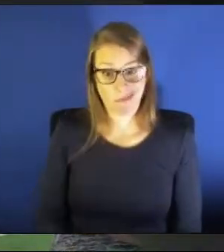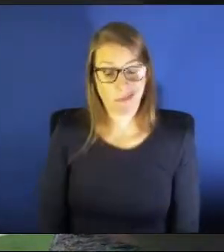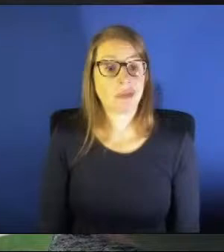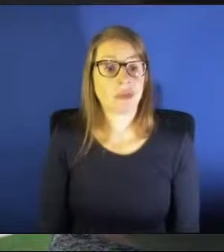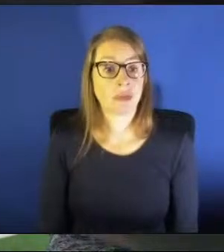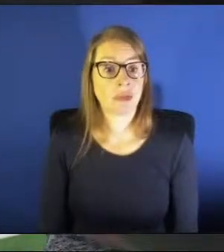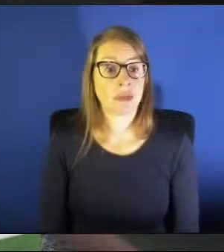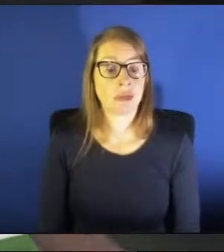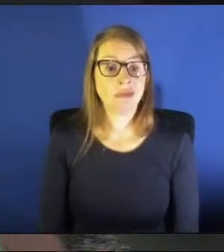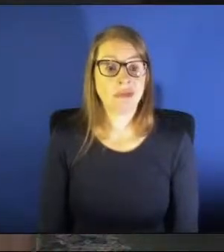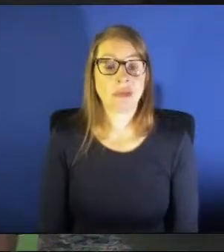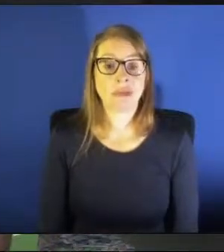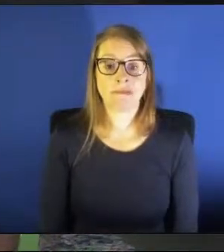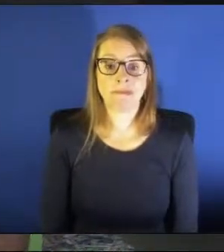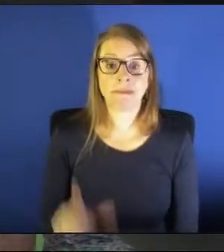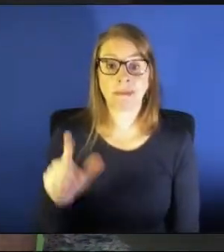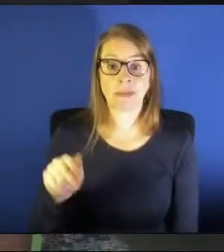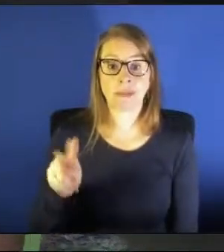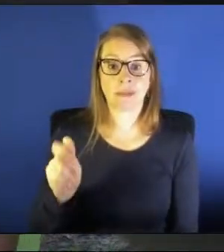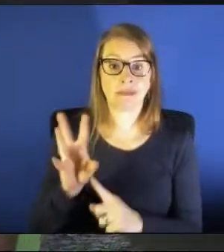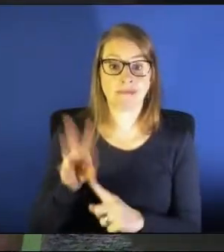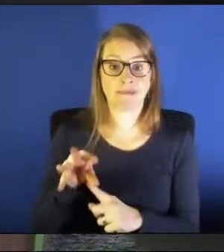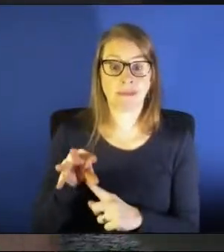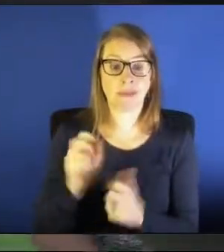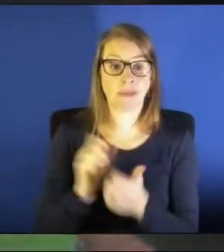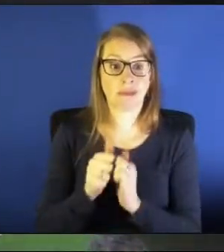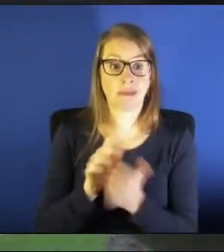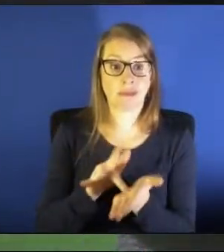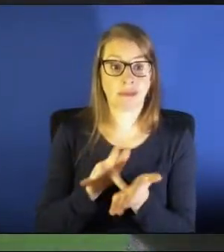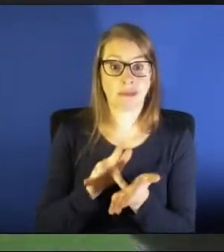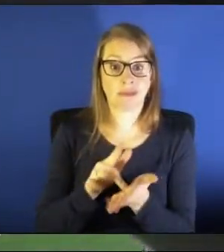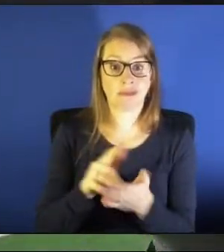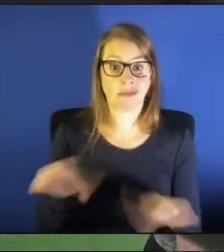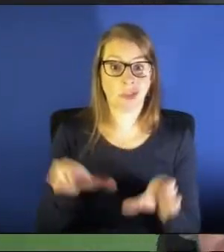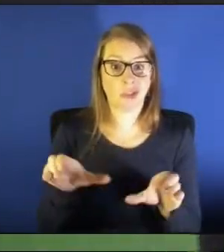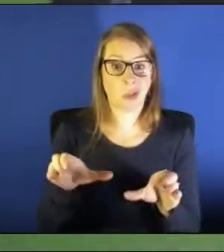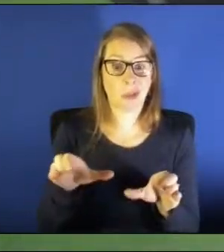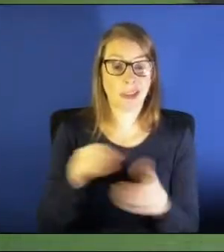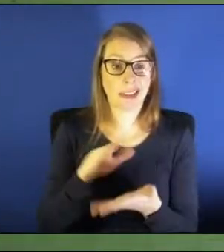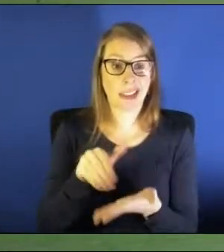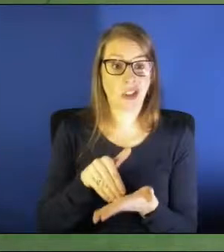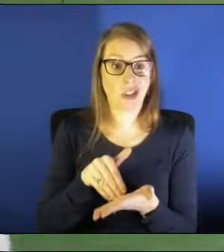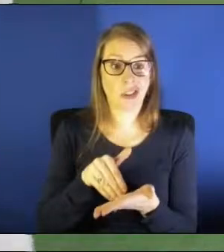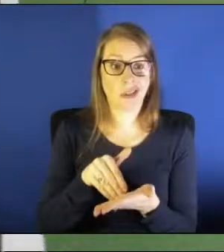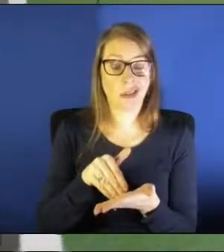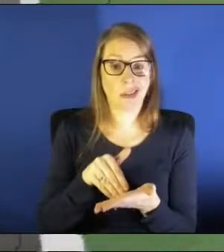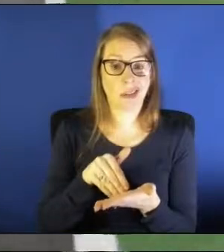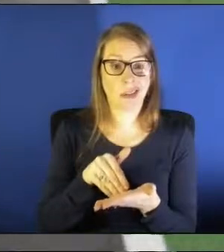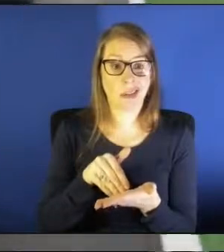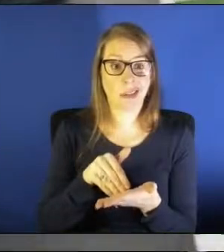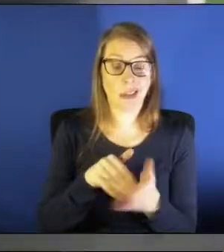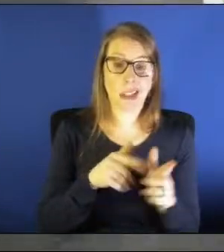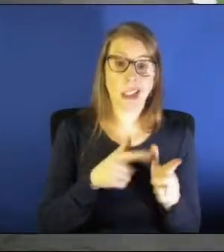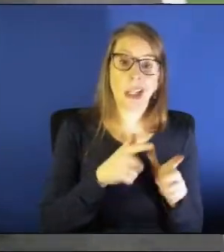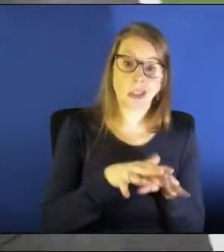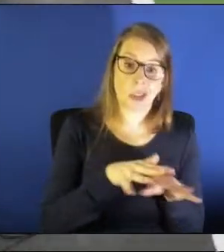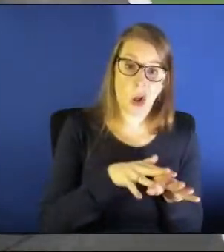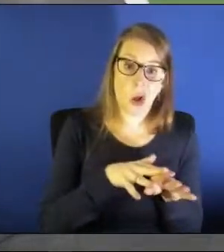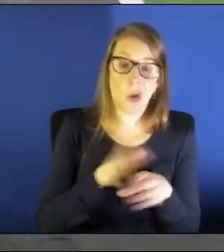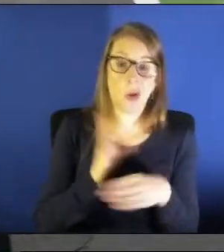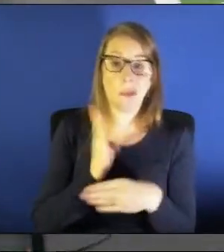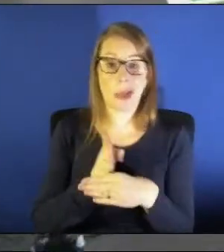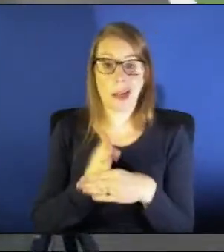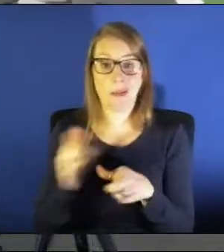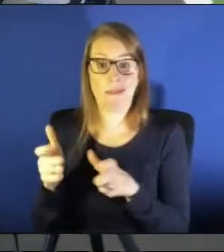So back here live at the Sports Medicine Performance Center, Ryan's getting me hooked up on this treadmill and I'm going to do the slow, medium, fast. While this is